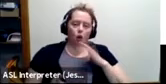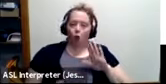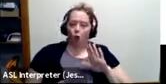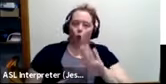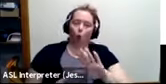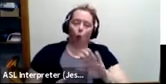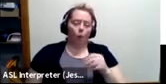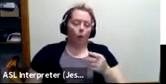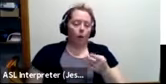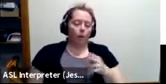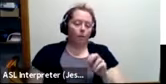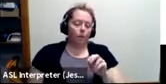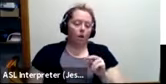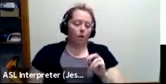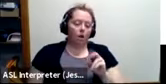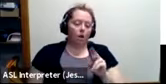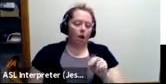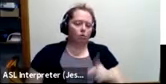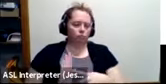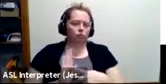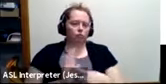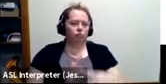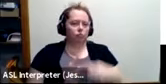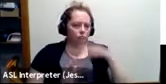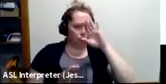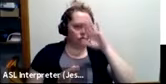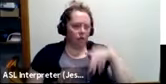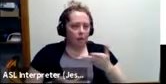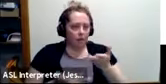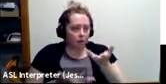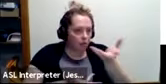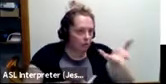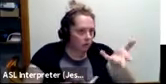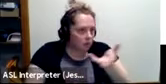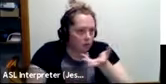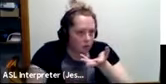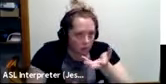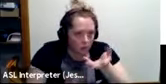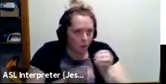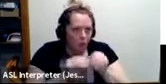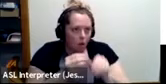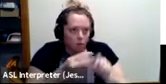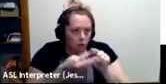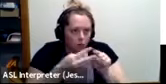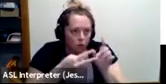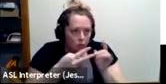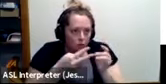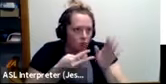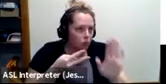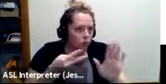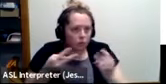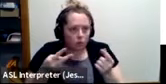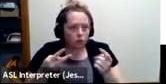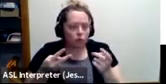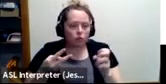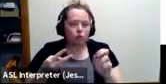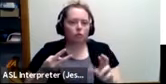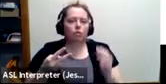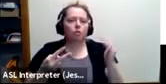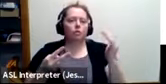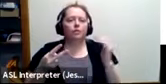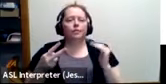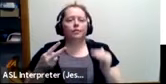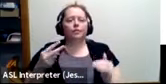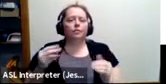because we're not just dealing with two genders. Make space for trans and non-binary voices. You know, it's really important as